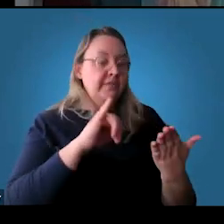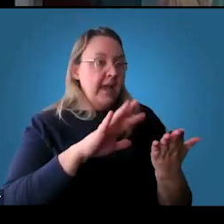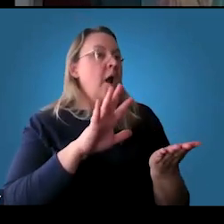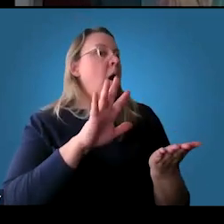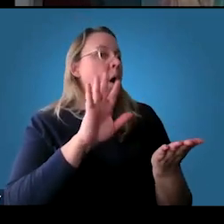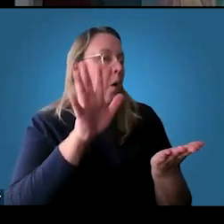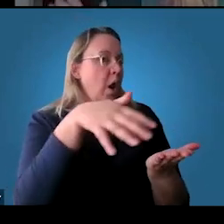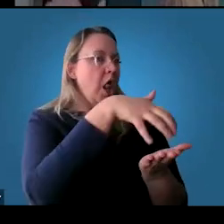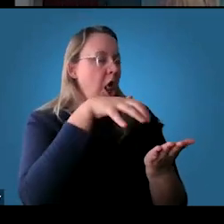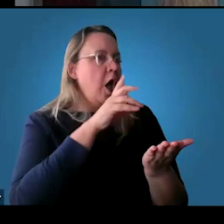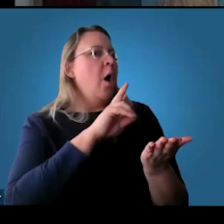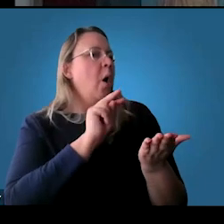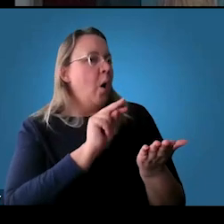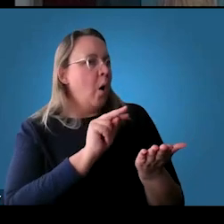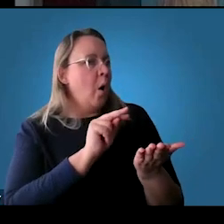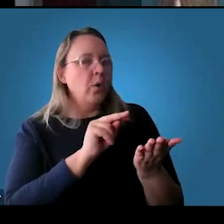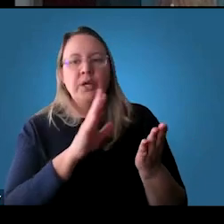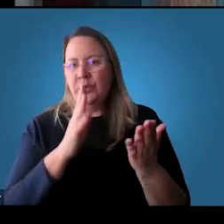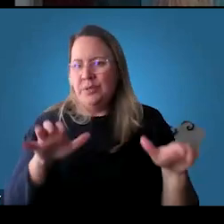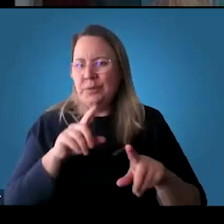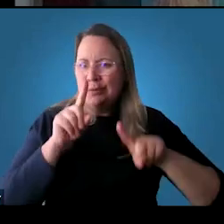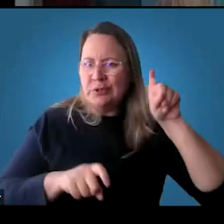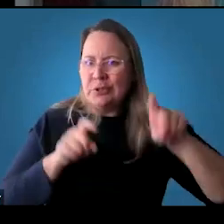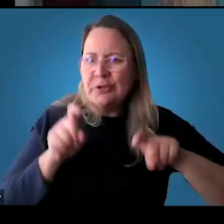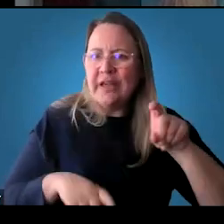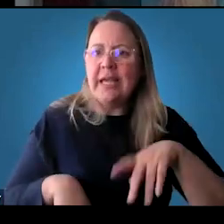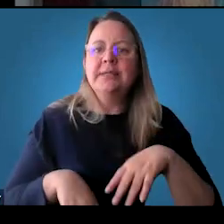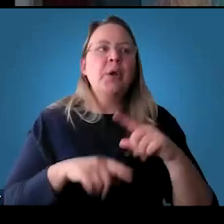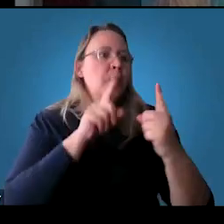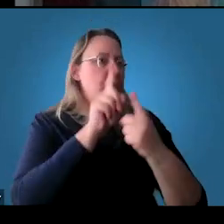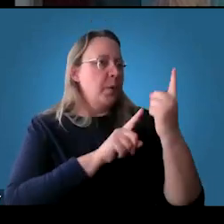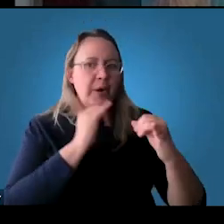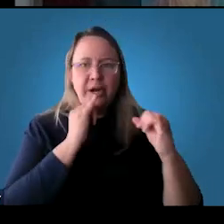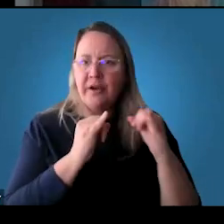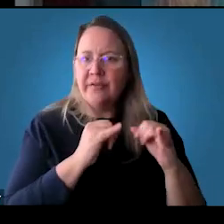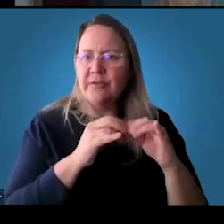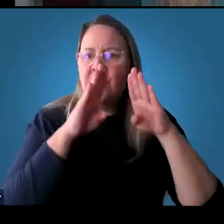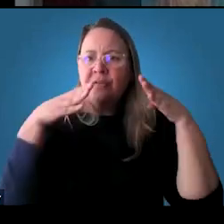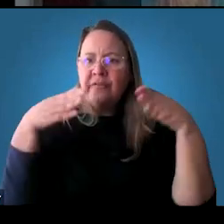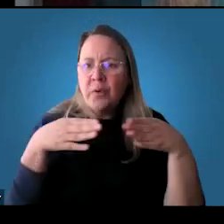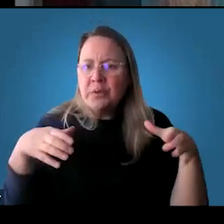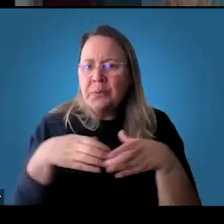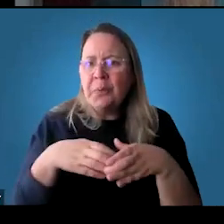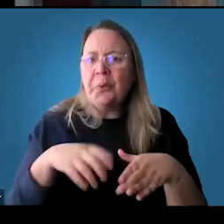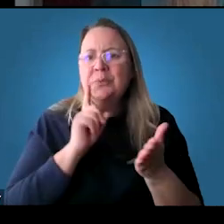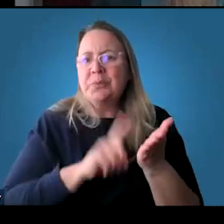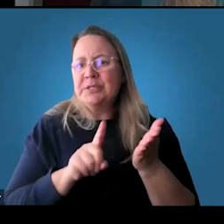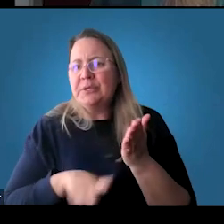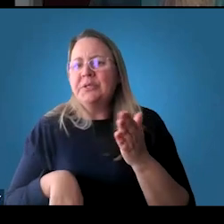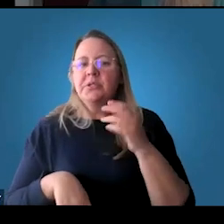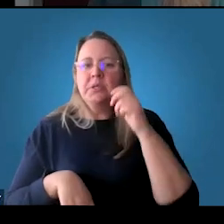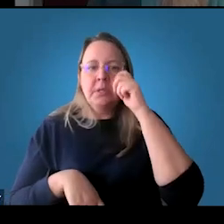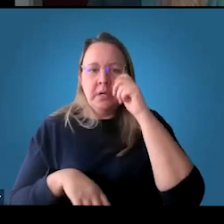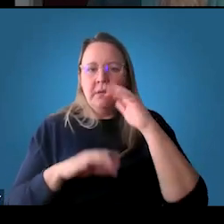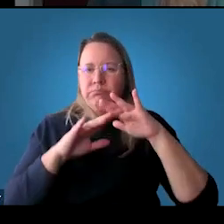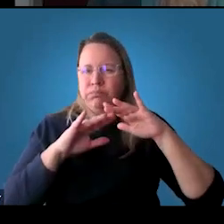with text analysis, open-ended surveys, one-on-one interviews, focus groups, case study research, participant